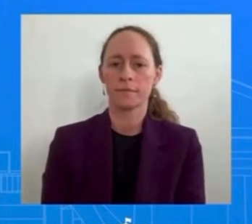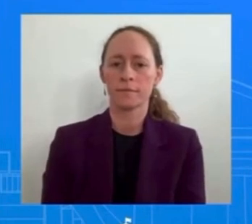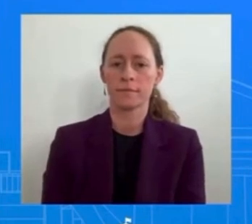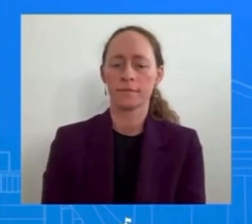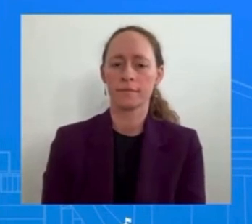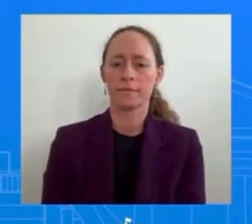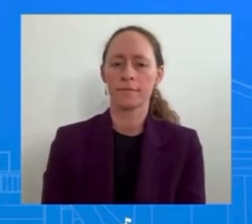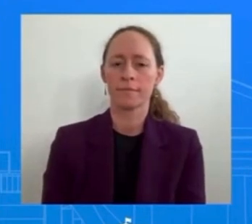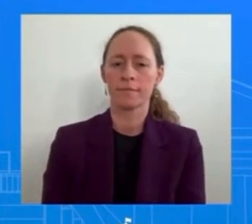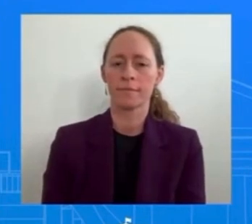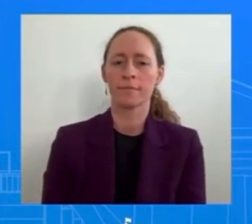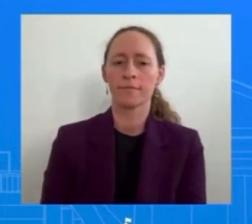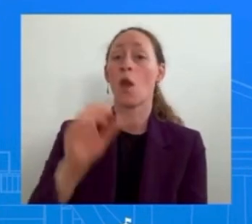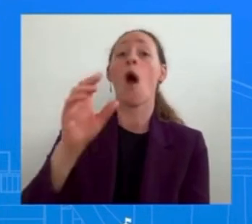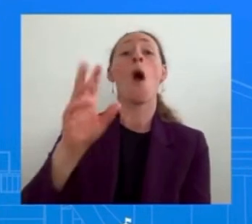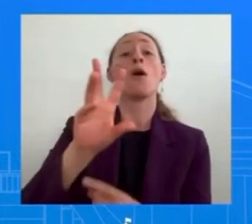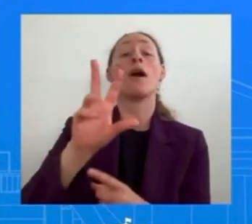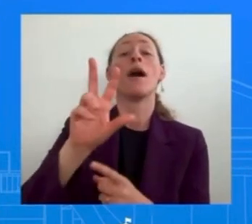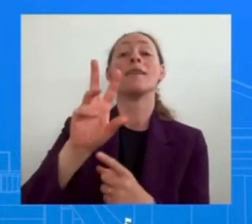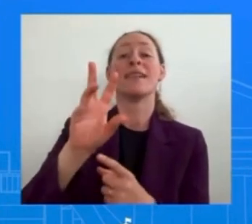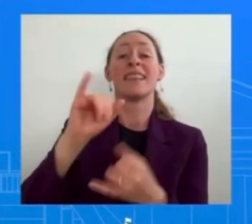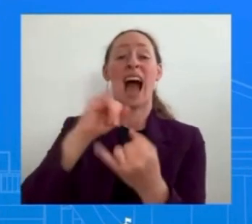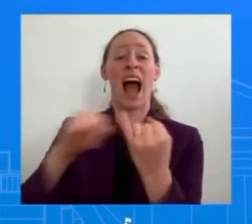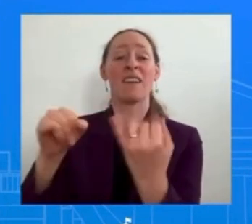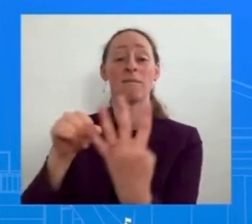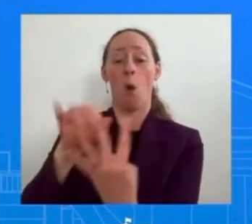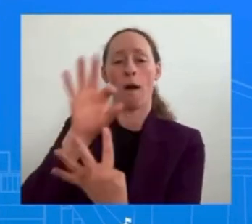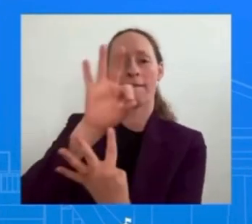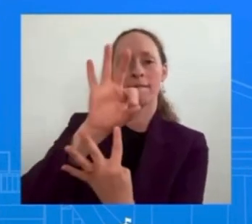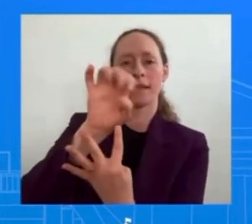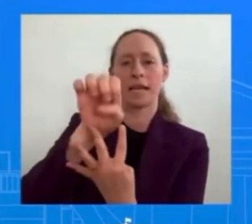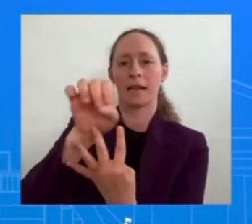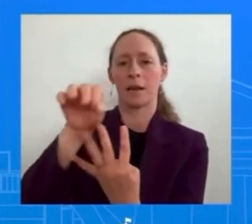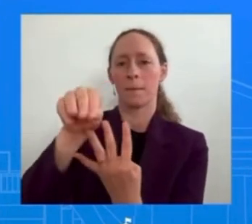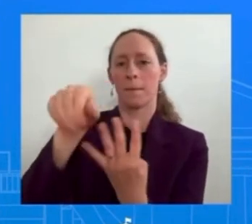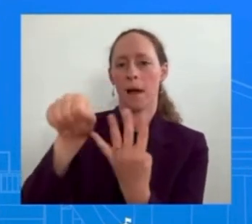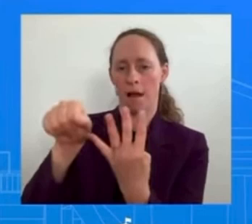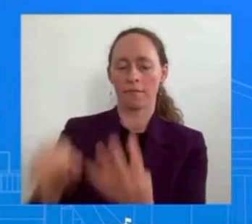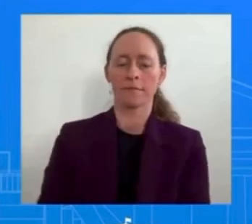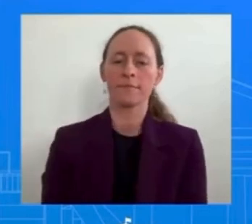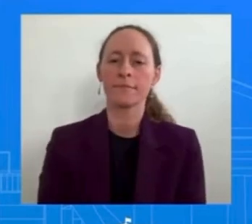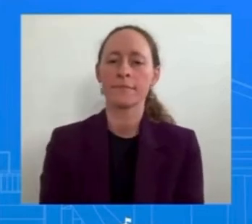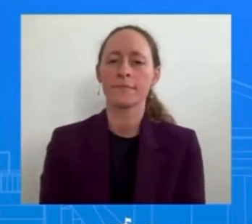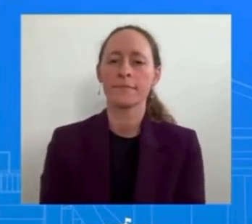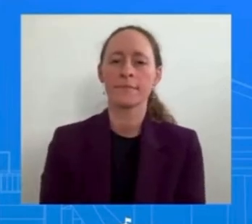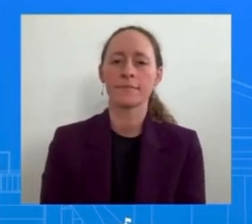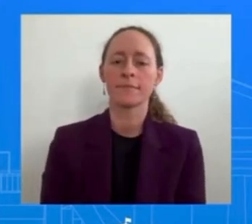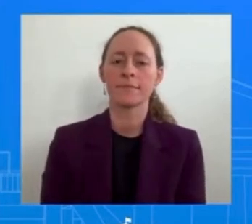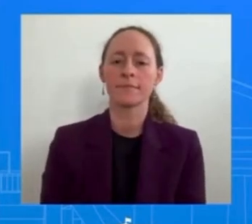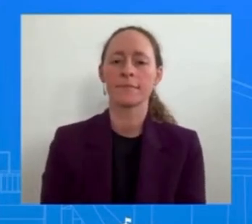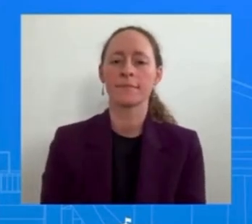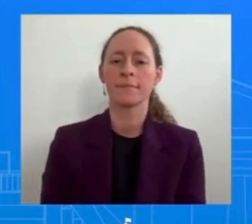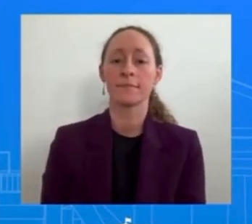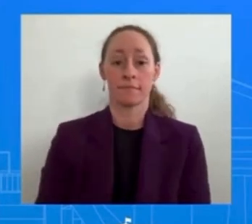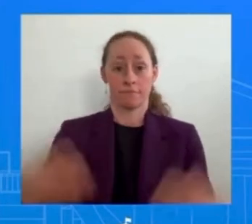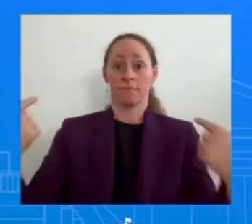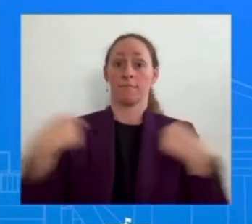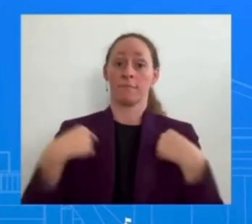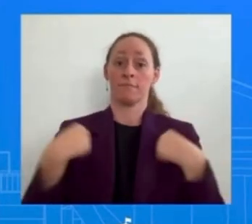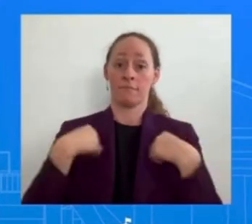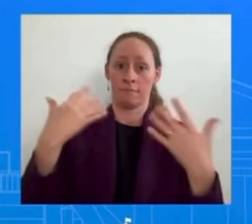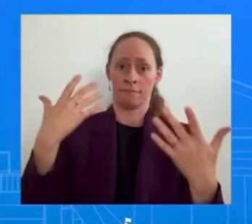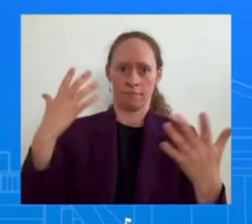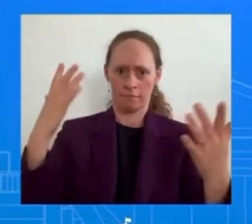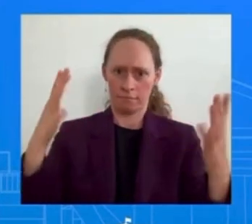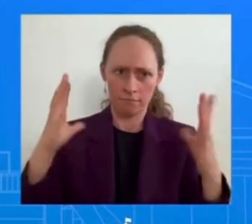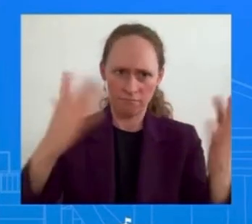We also opened our first disaster recovery center. What these facilities are they are brick and mortar locations that have federal,